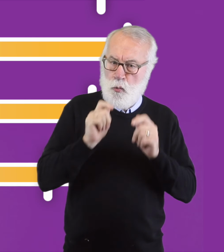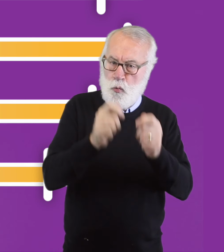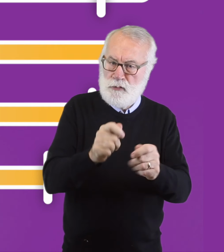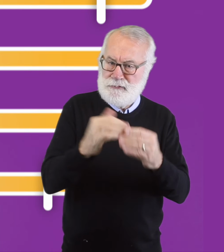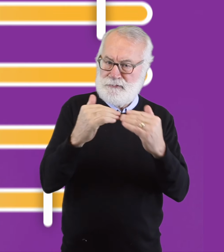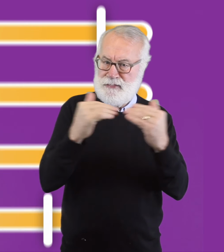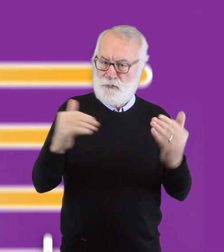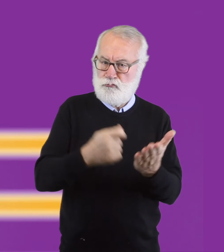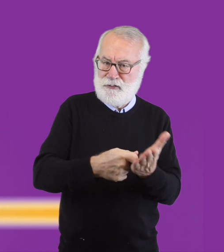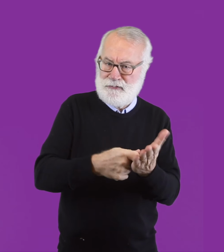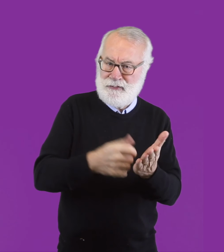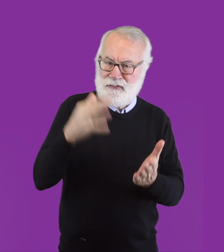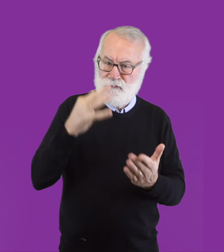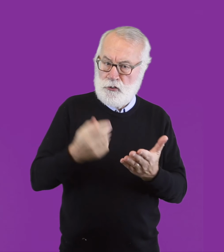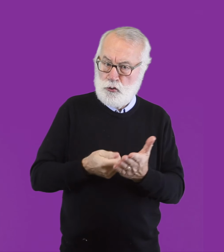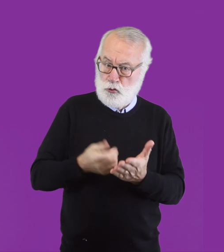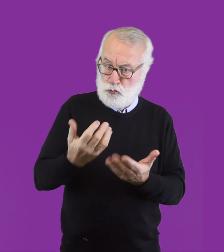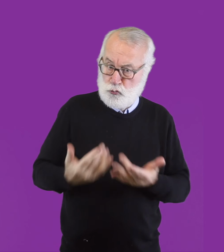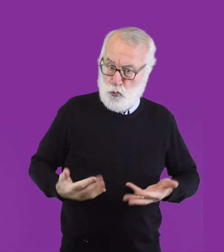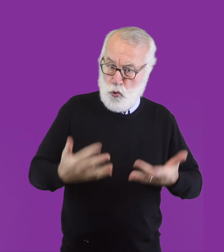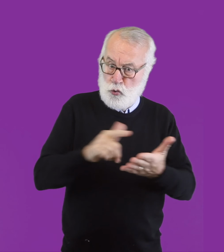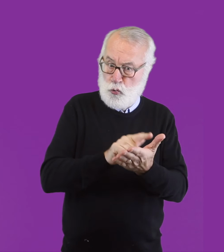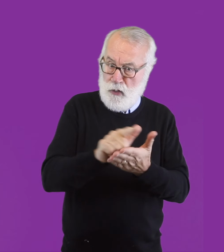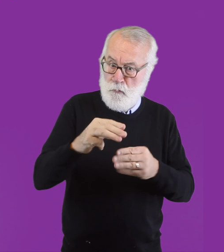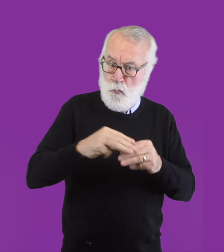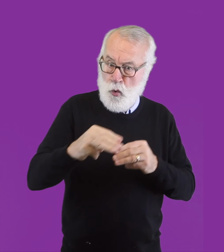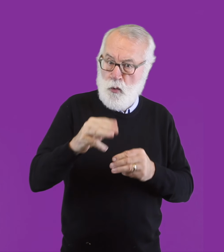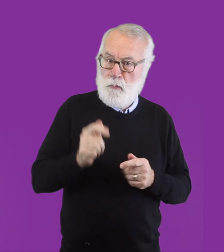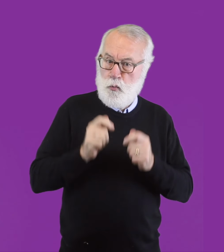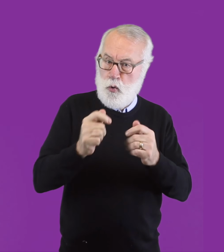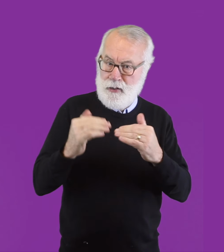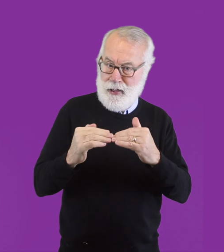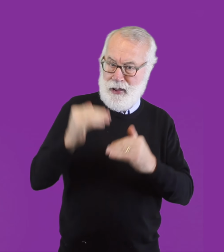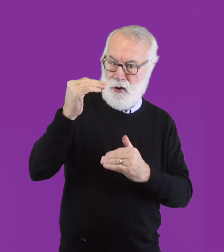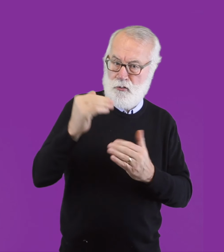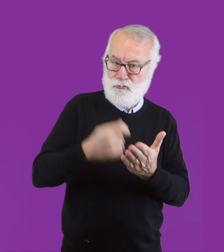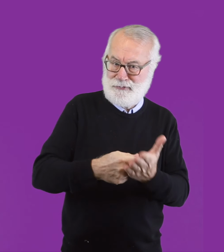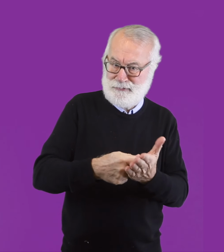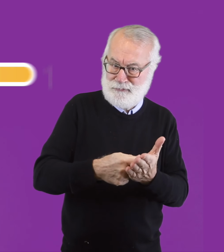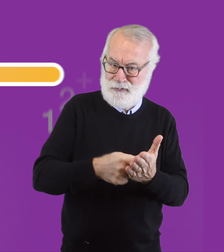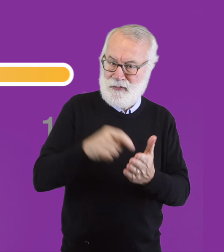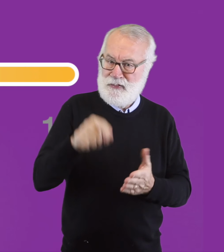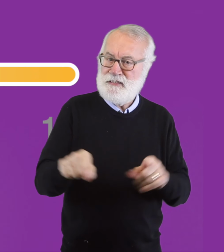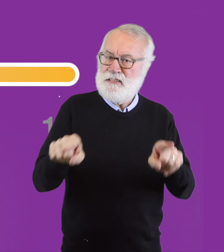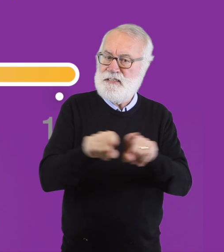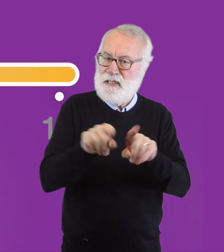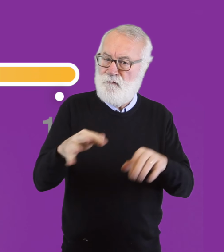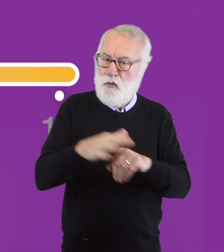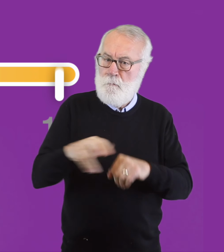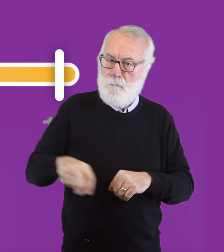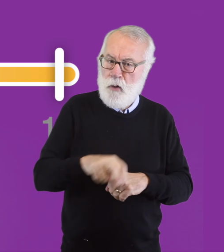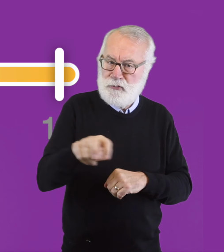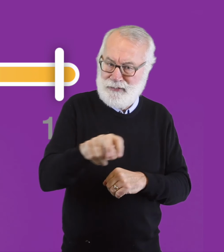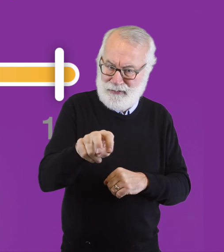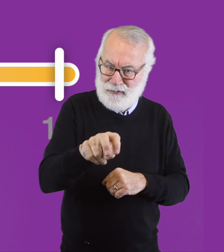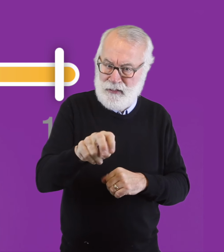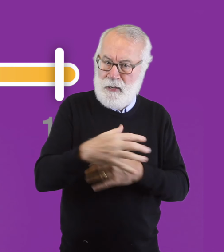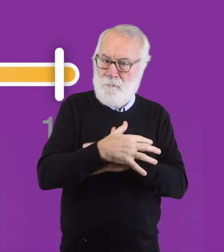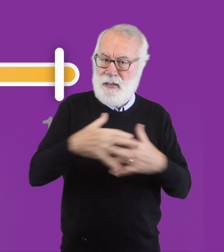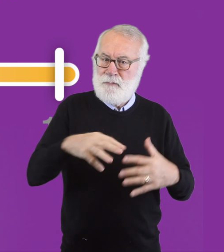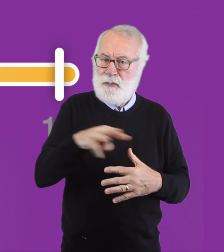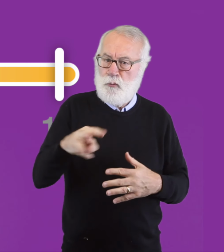If a person scores between 8 and 11 for the daily living activities, they'll be awarded the standard rate. If they score 12 or